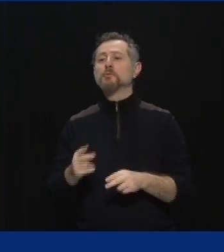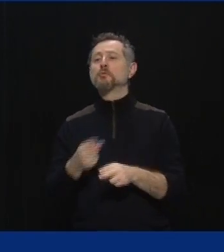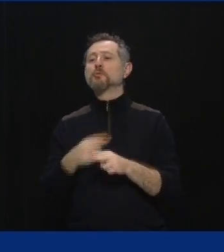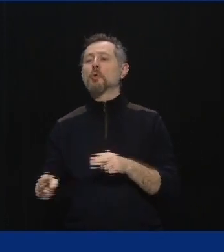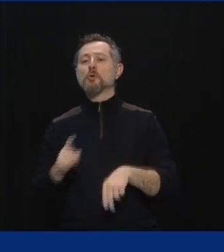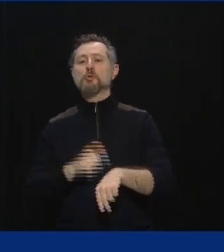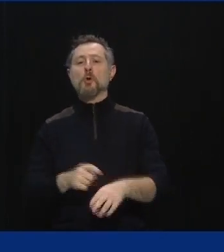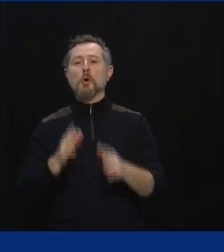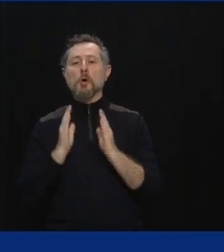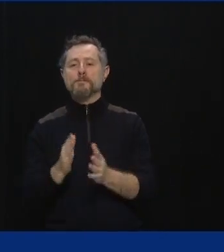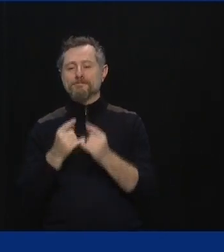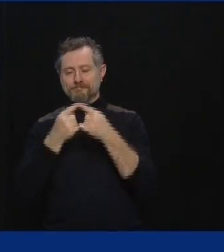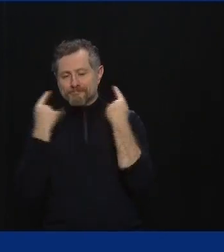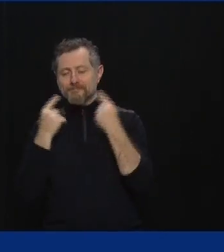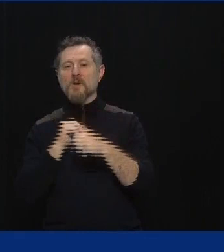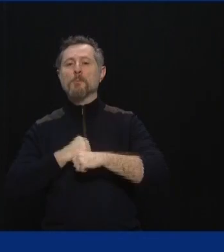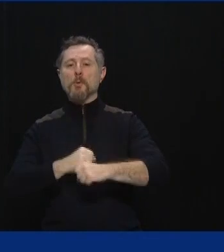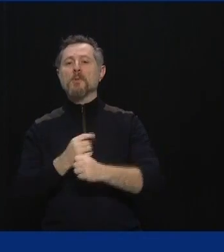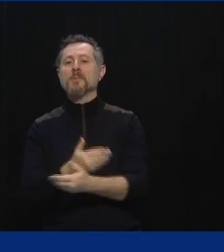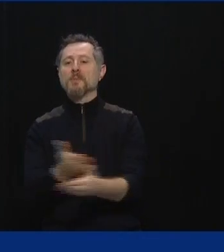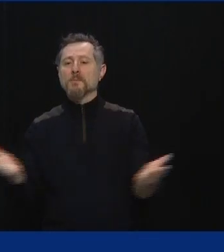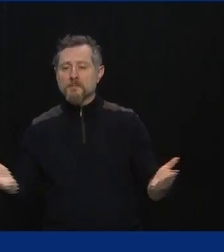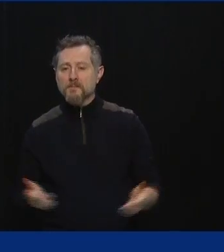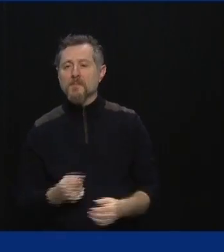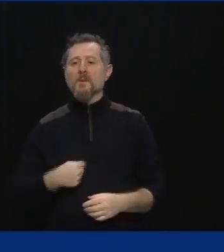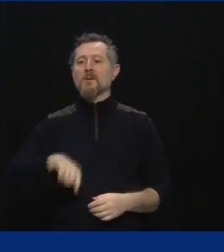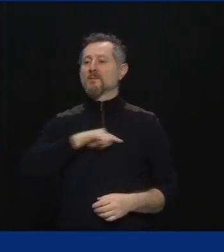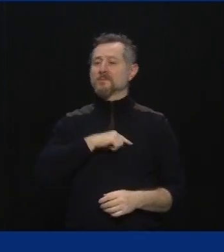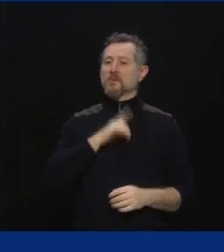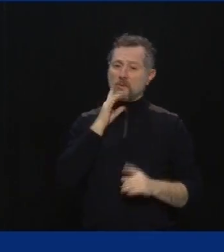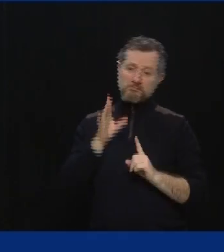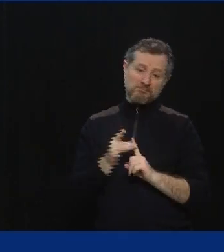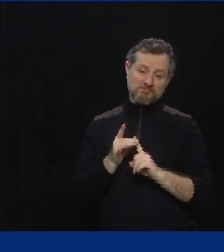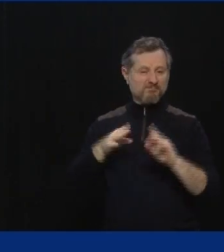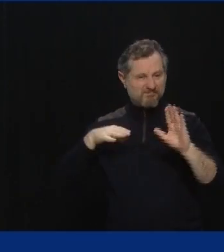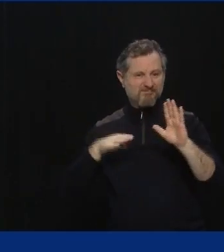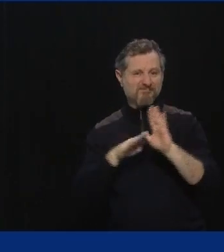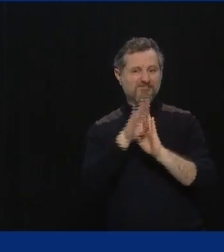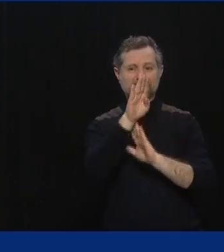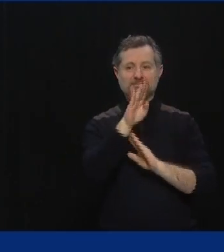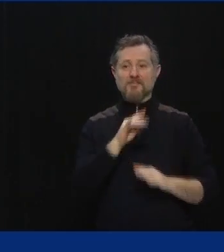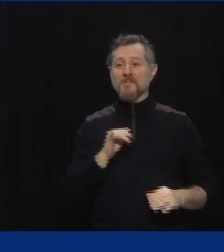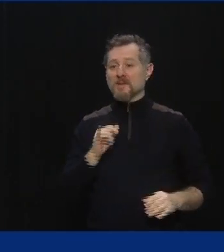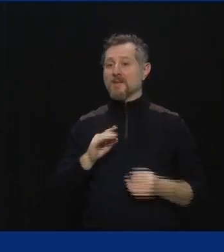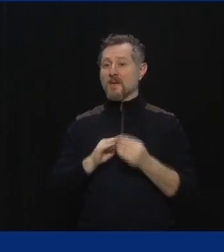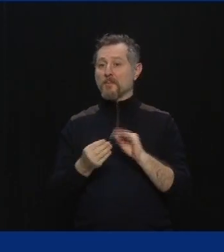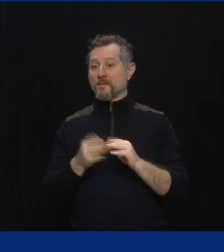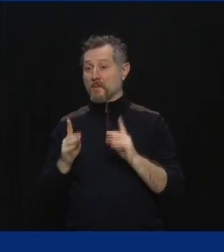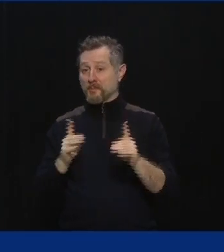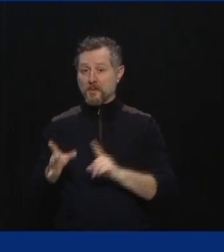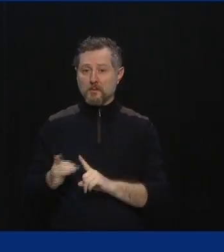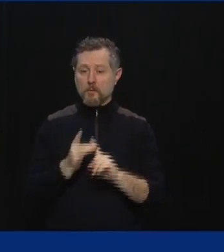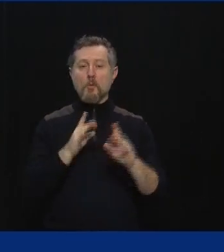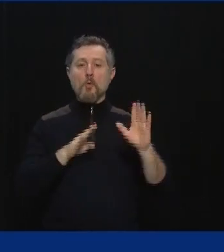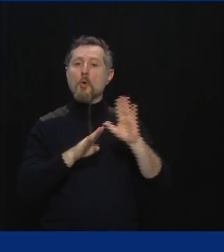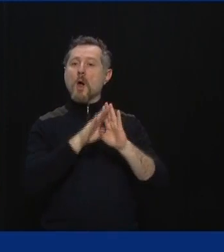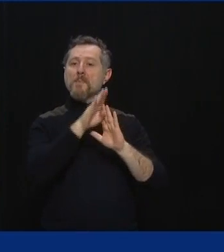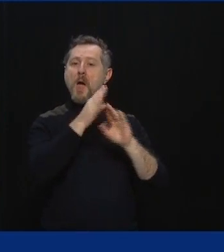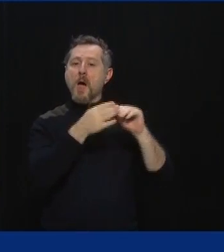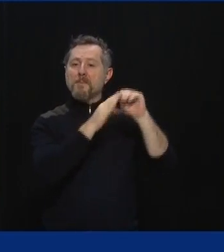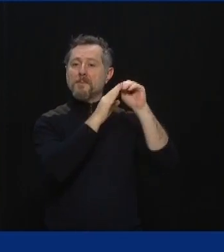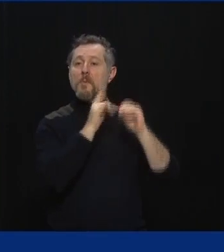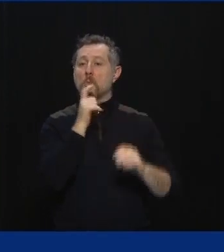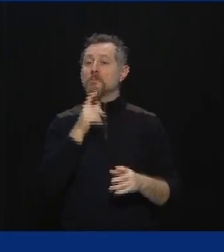protect us during a change in circumstances, which is that the infections are going up, hospitalizations are going